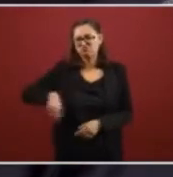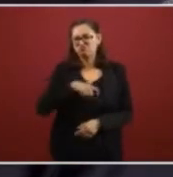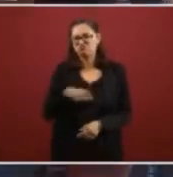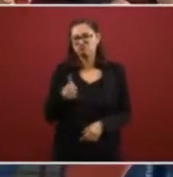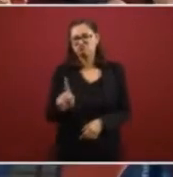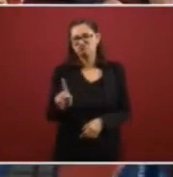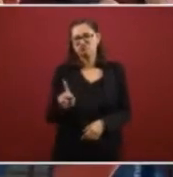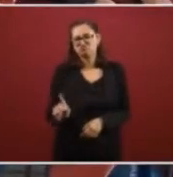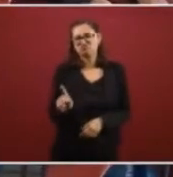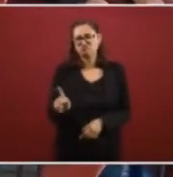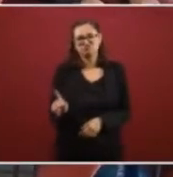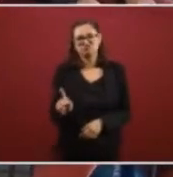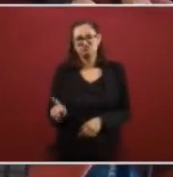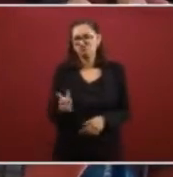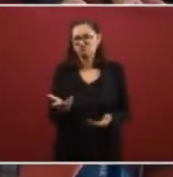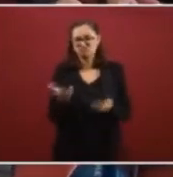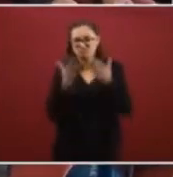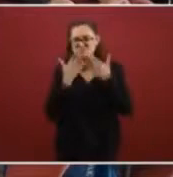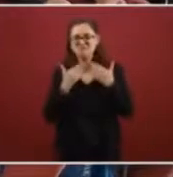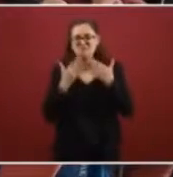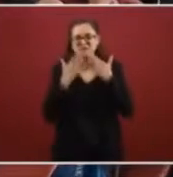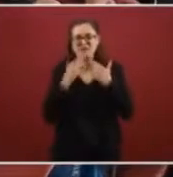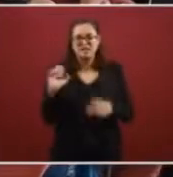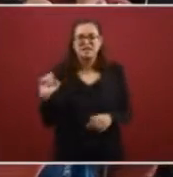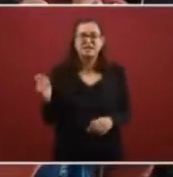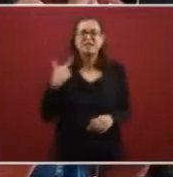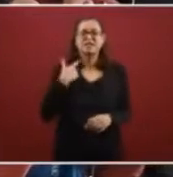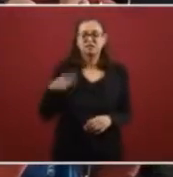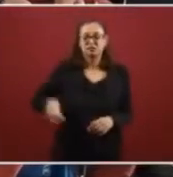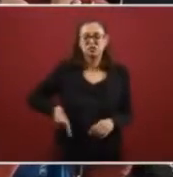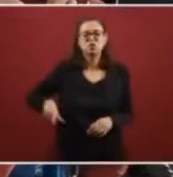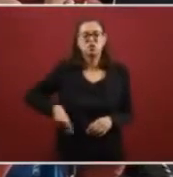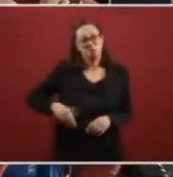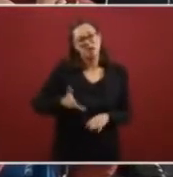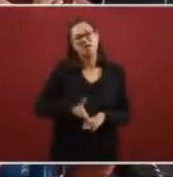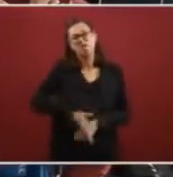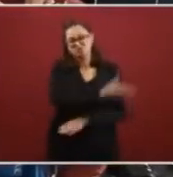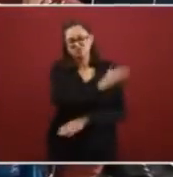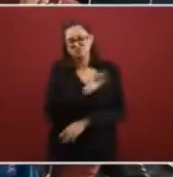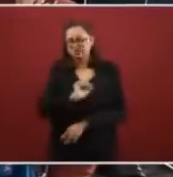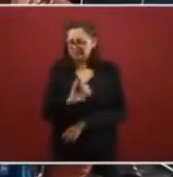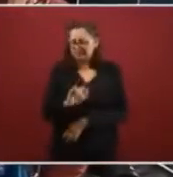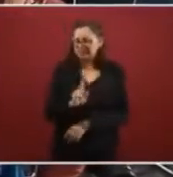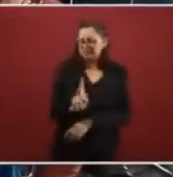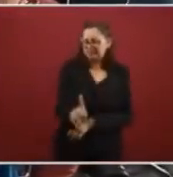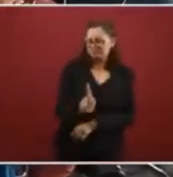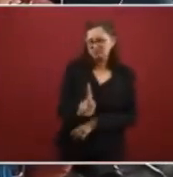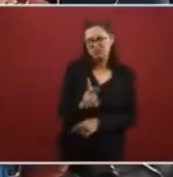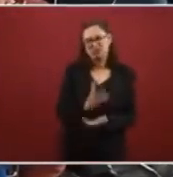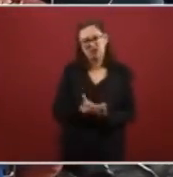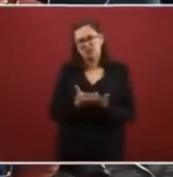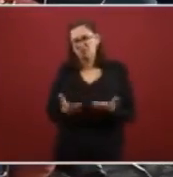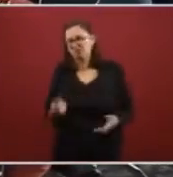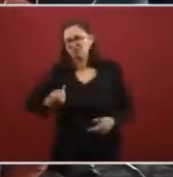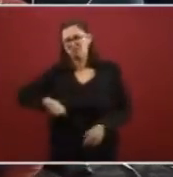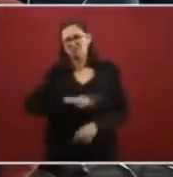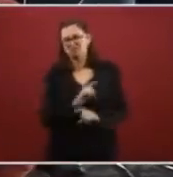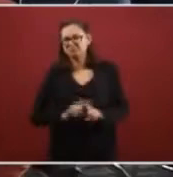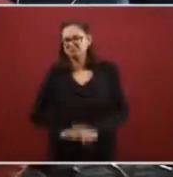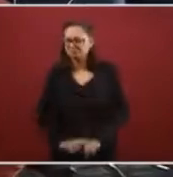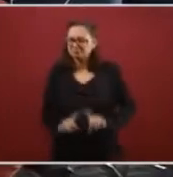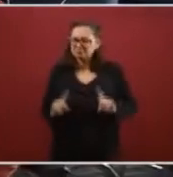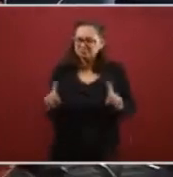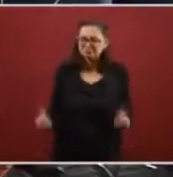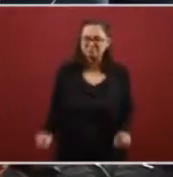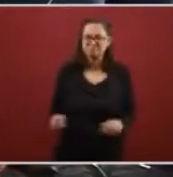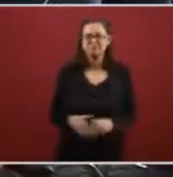We're not simulators. We are not the same to those that were here before. We are not